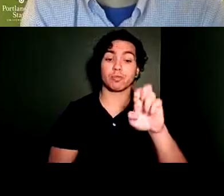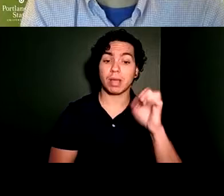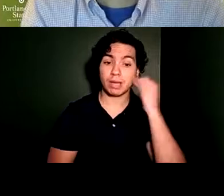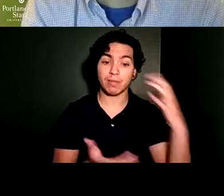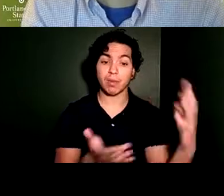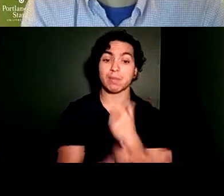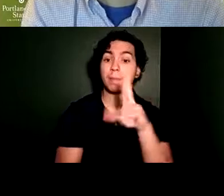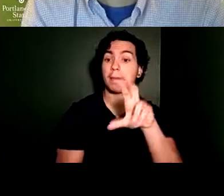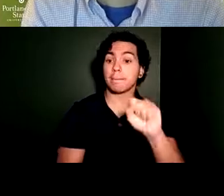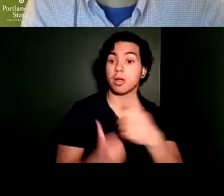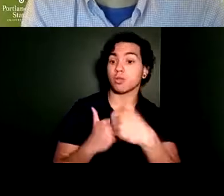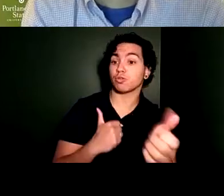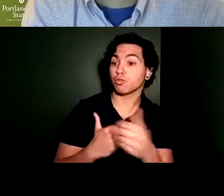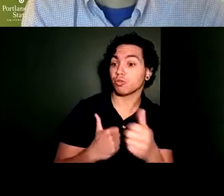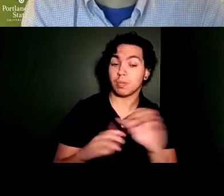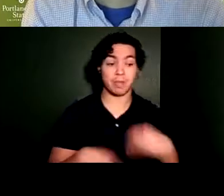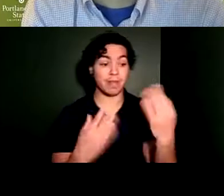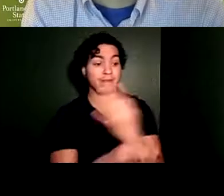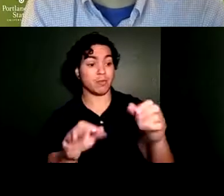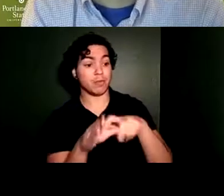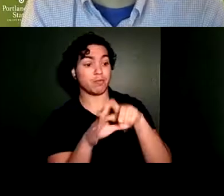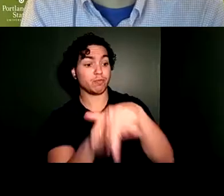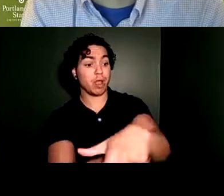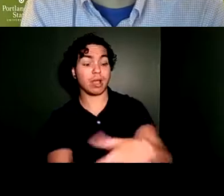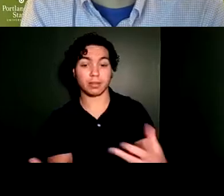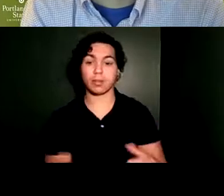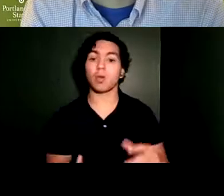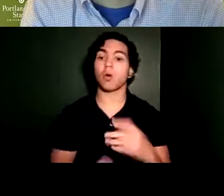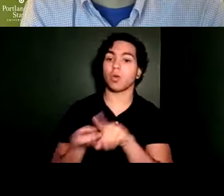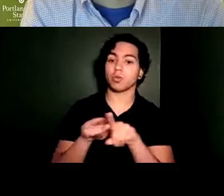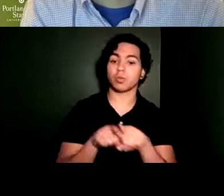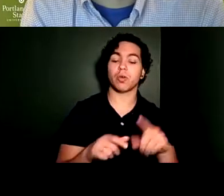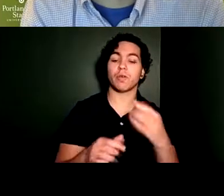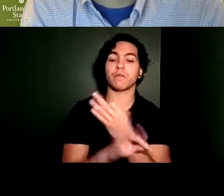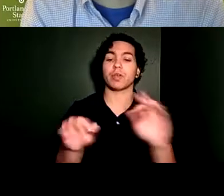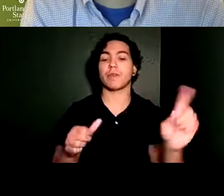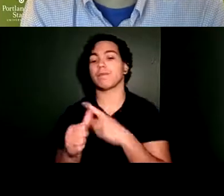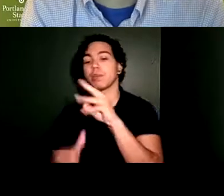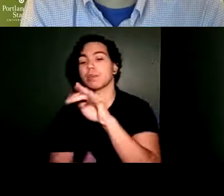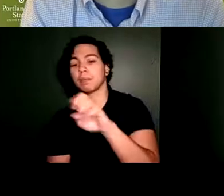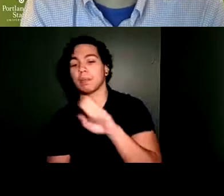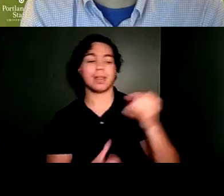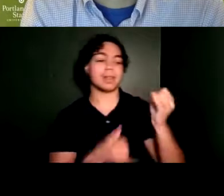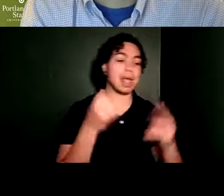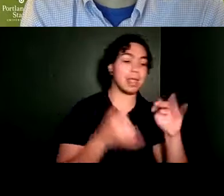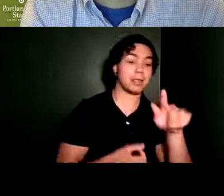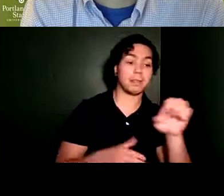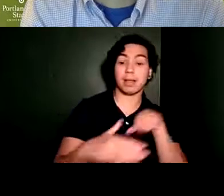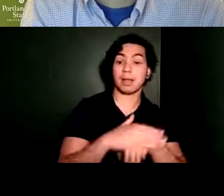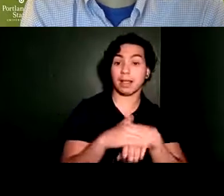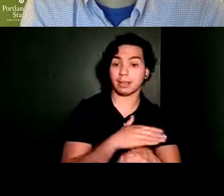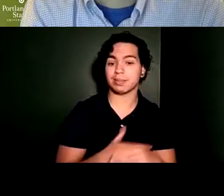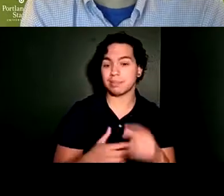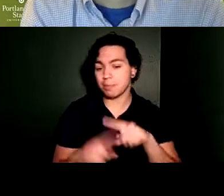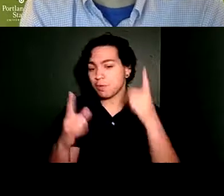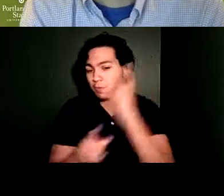bus trip. And so providing both first mile, last mile access, but also to your point, John, right now, a lot of our cities are auto oriented. And so